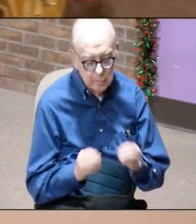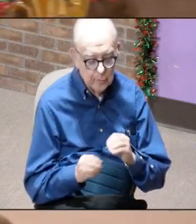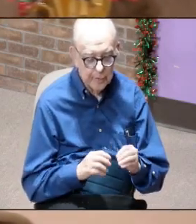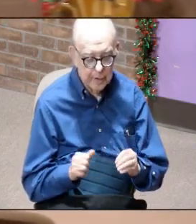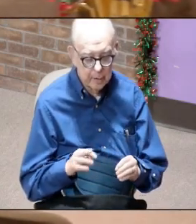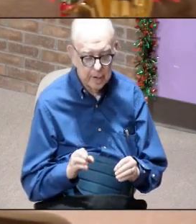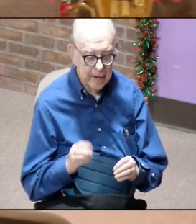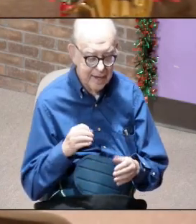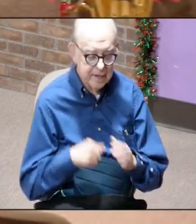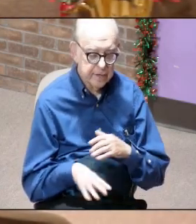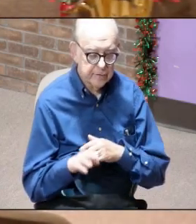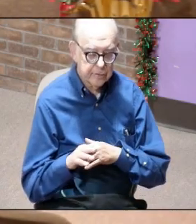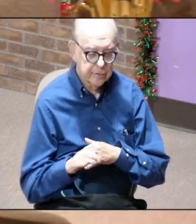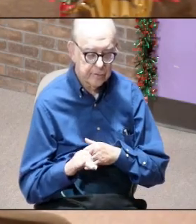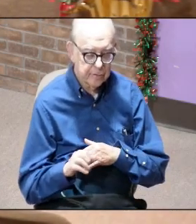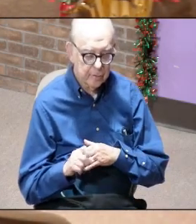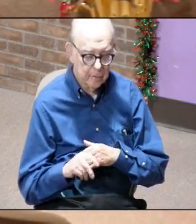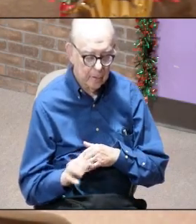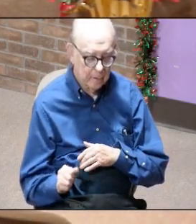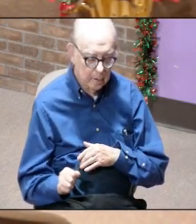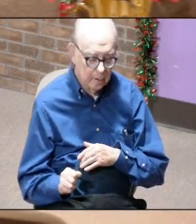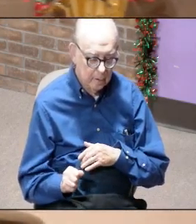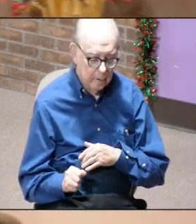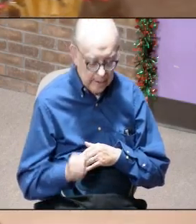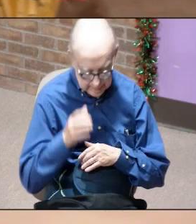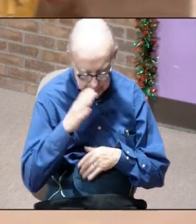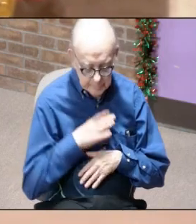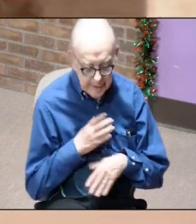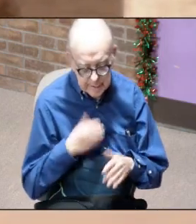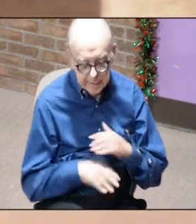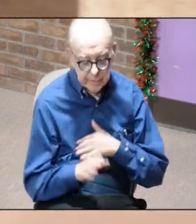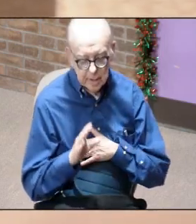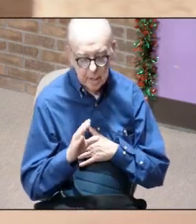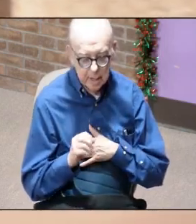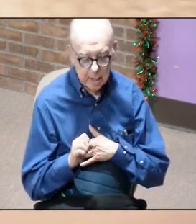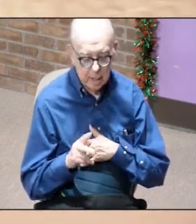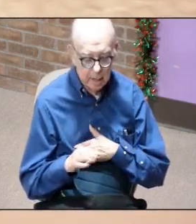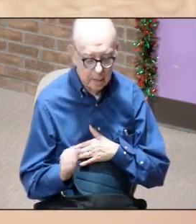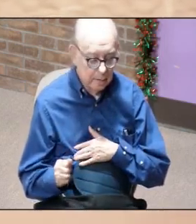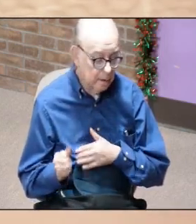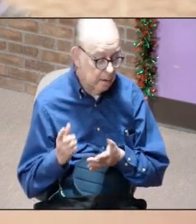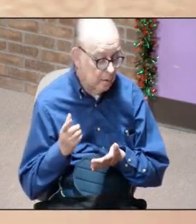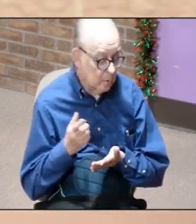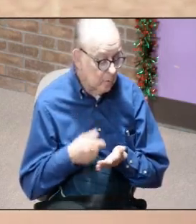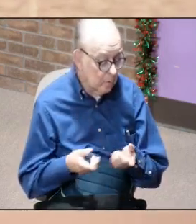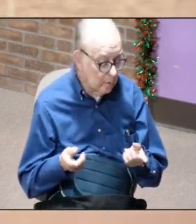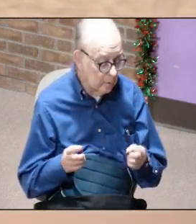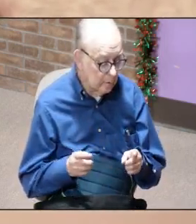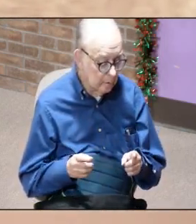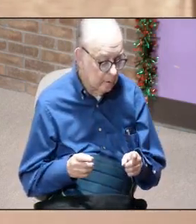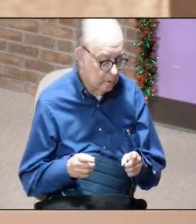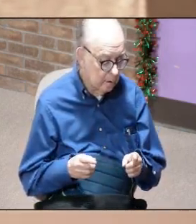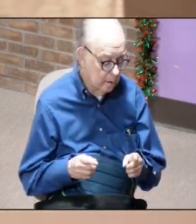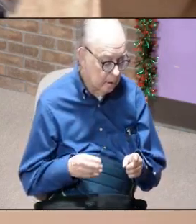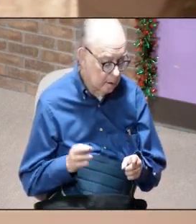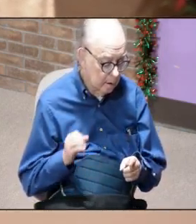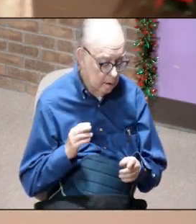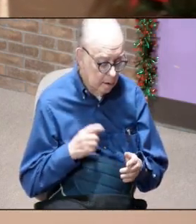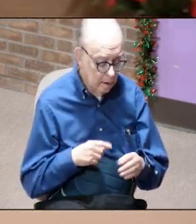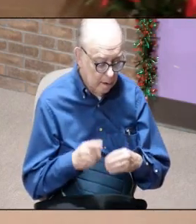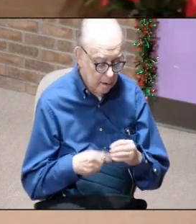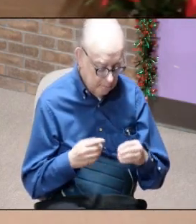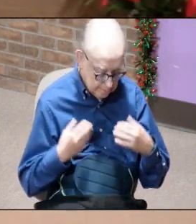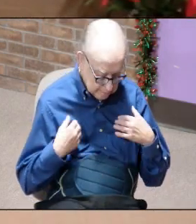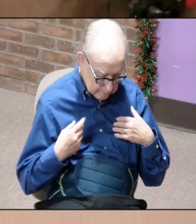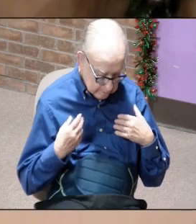And he was inside of it, and he had COVID. And guess what was happening? The air that was circulating inside of